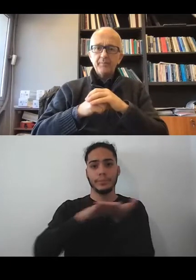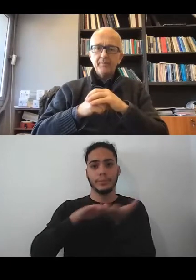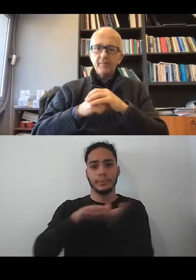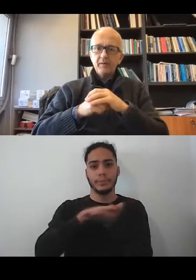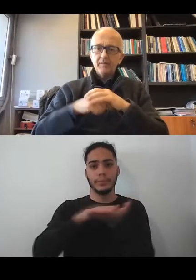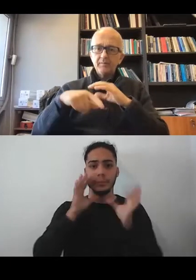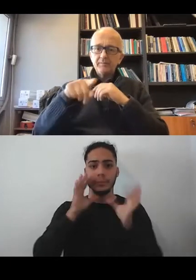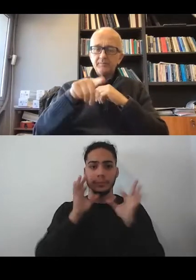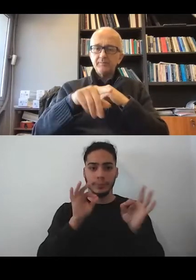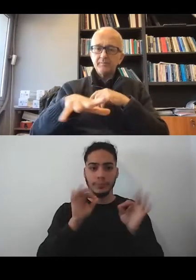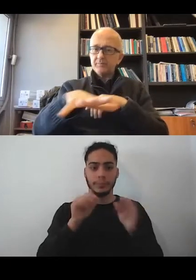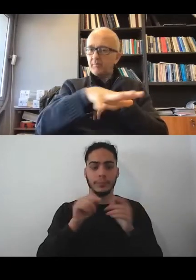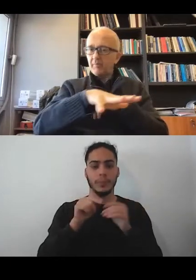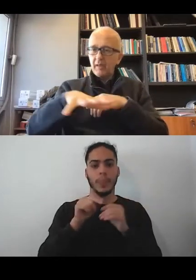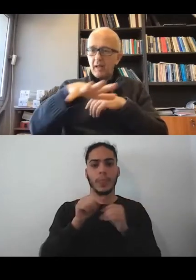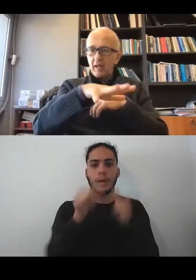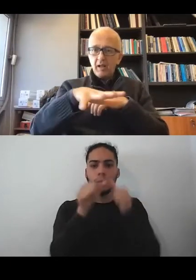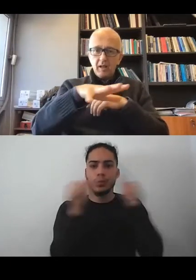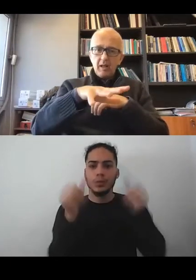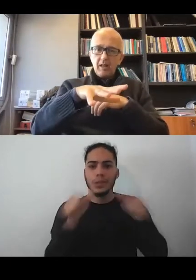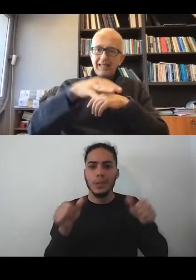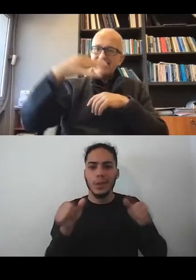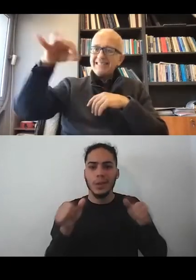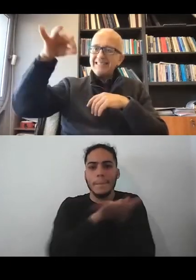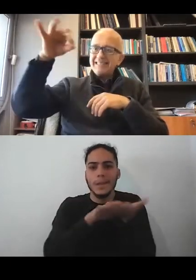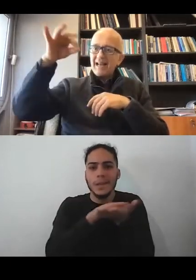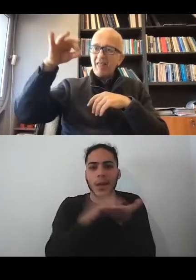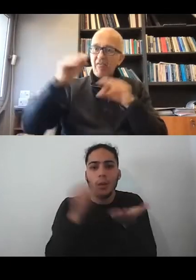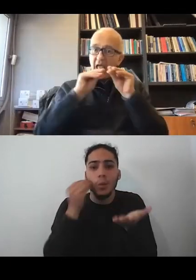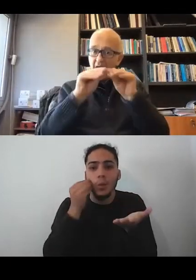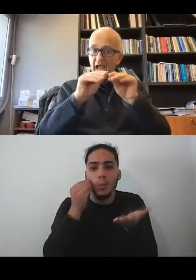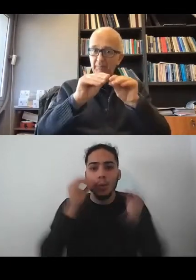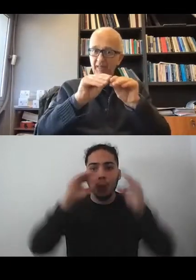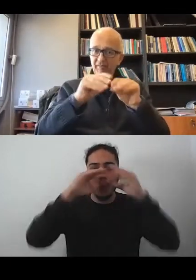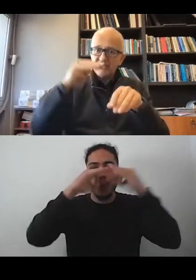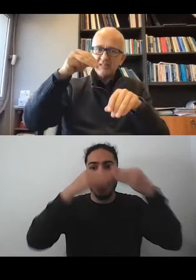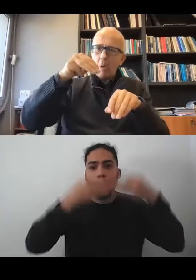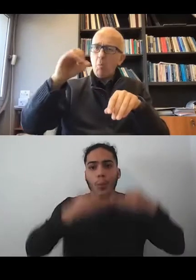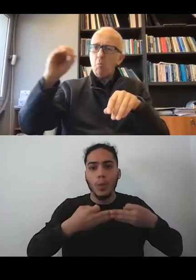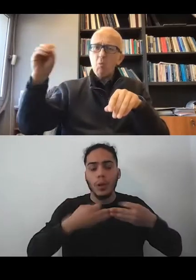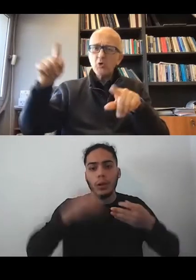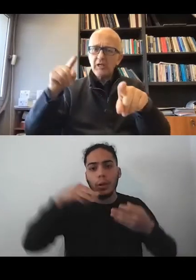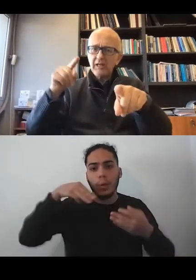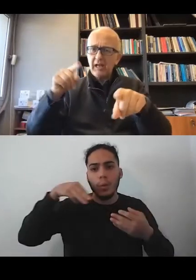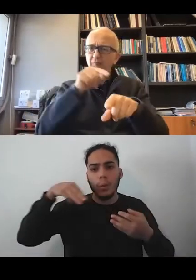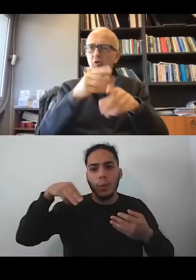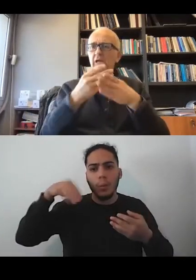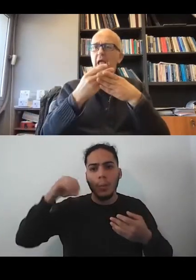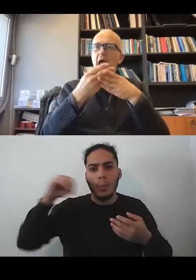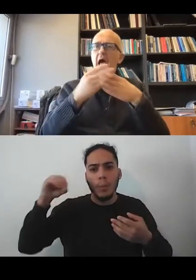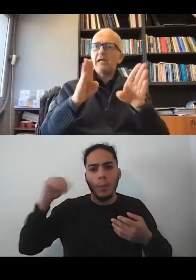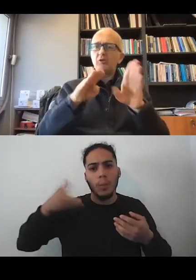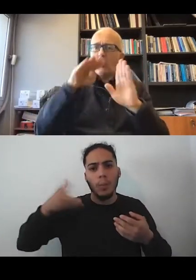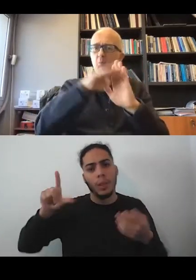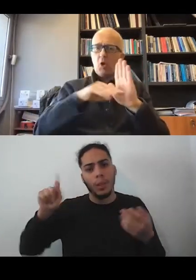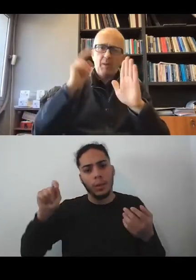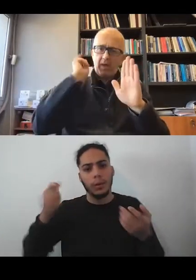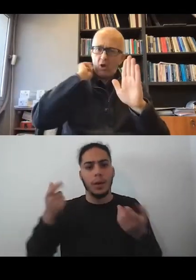The system will be based on the Moodle platform, which is an open source tool for